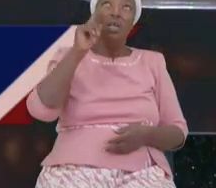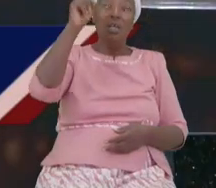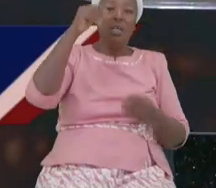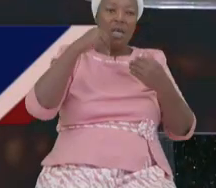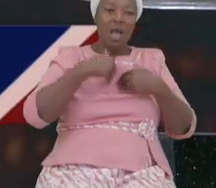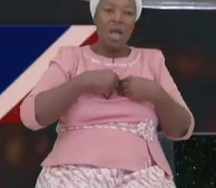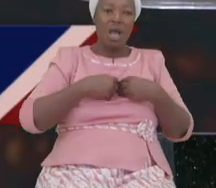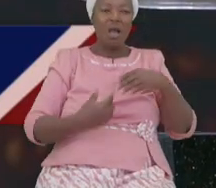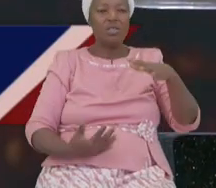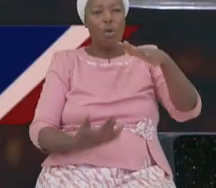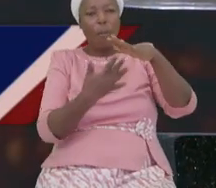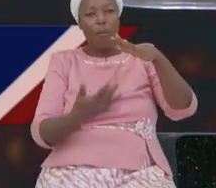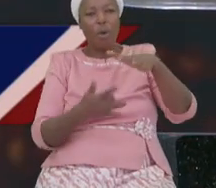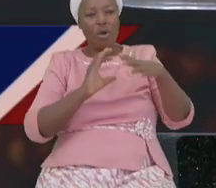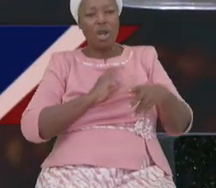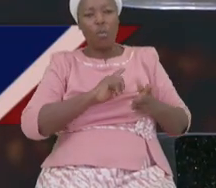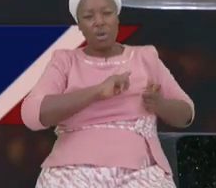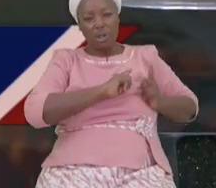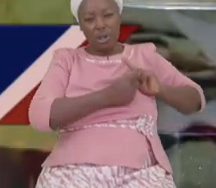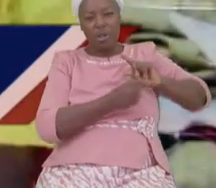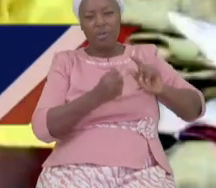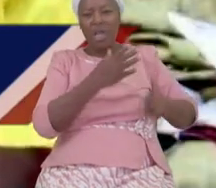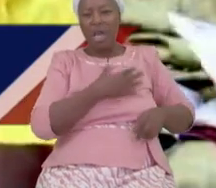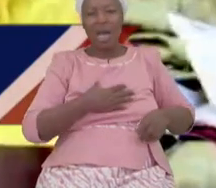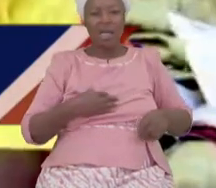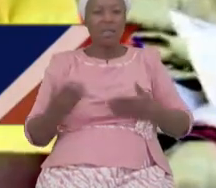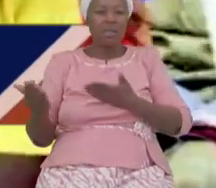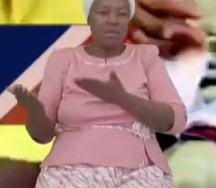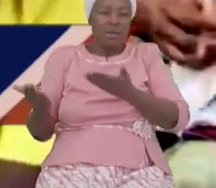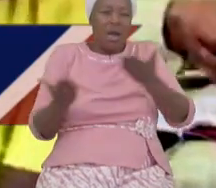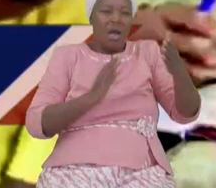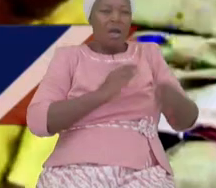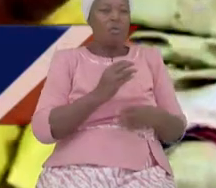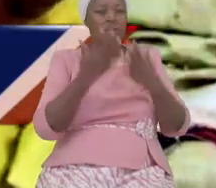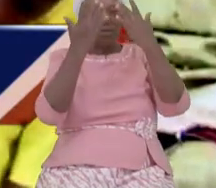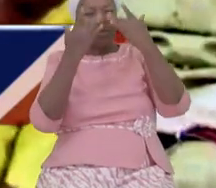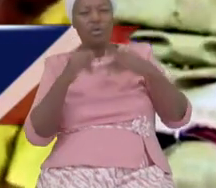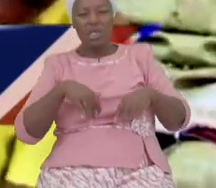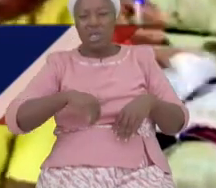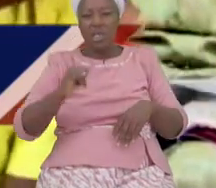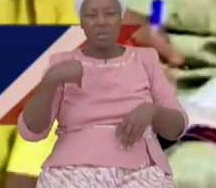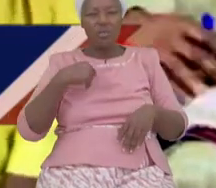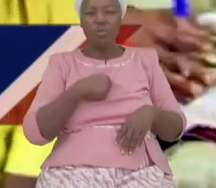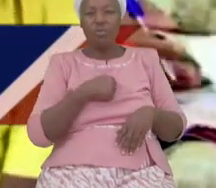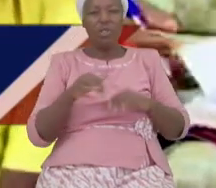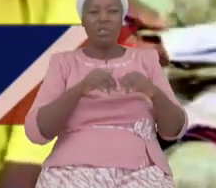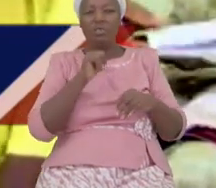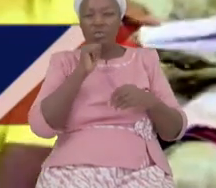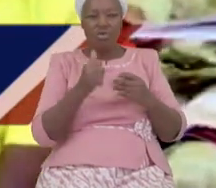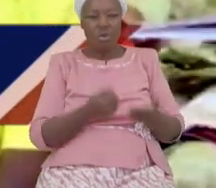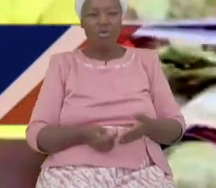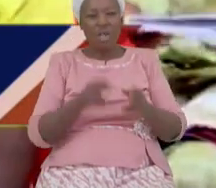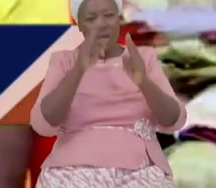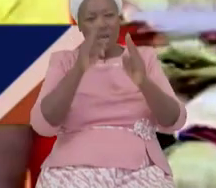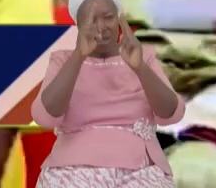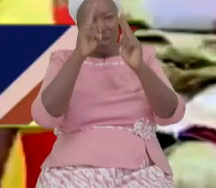borne our griefs and carried our sorrows, yet we did esteem him stricken,